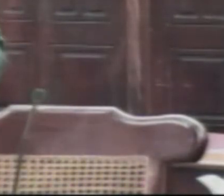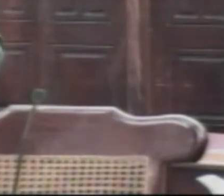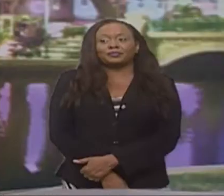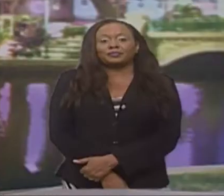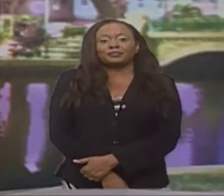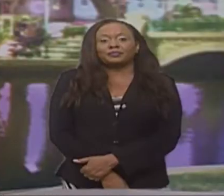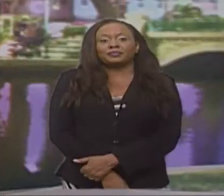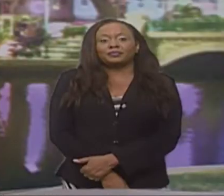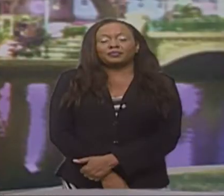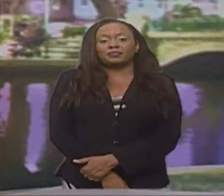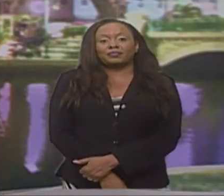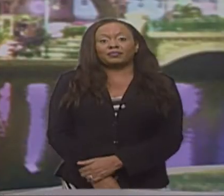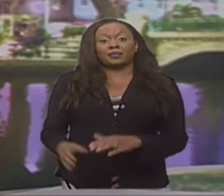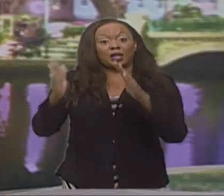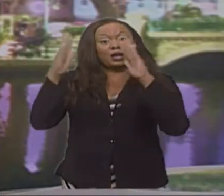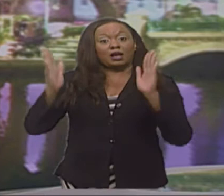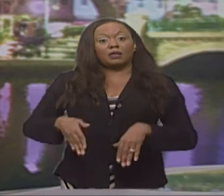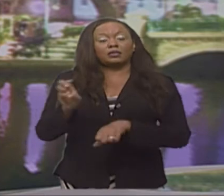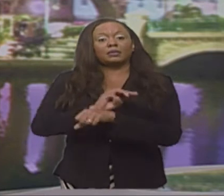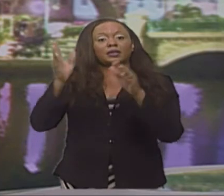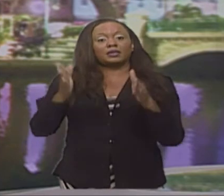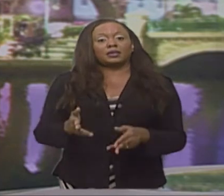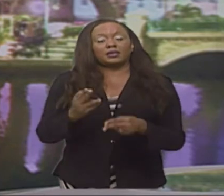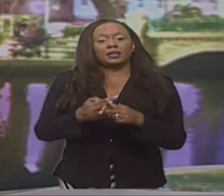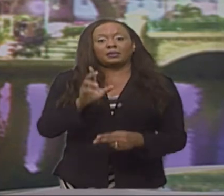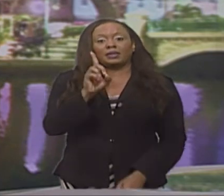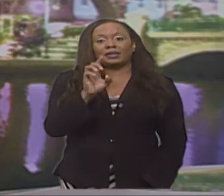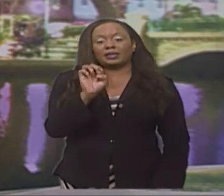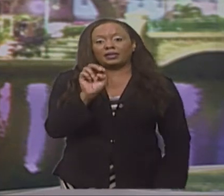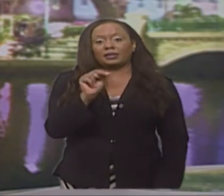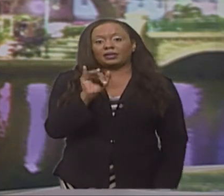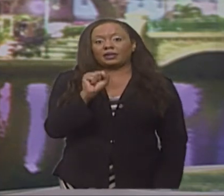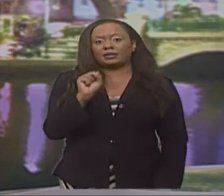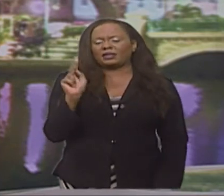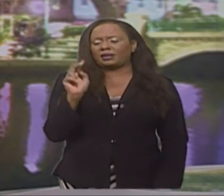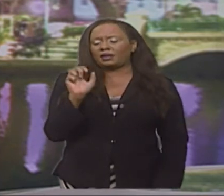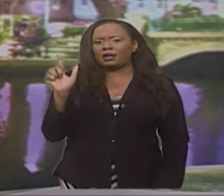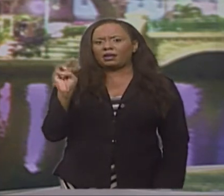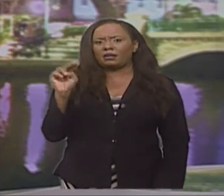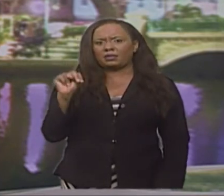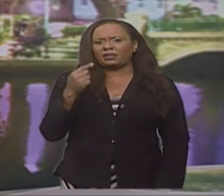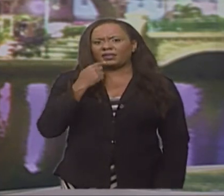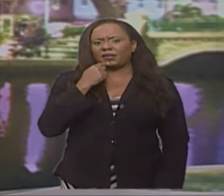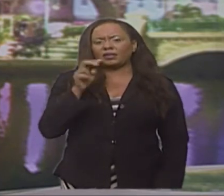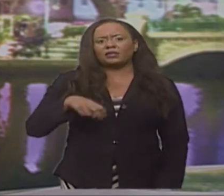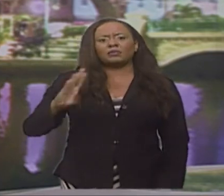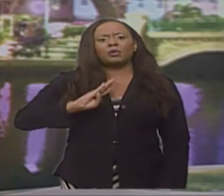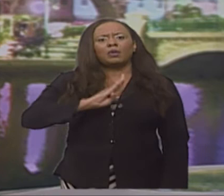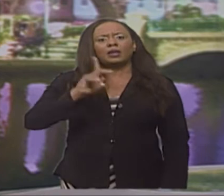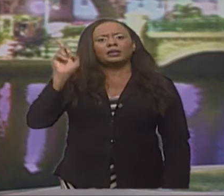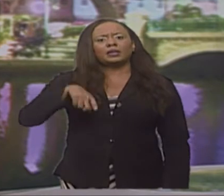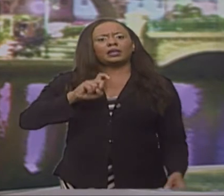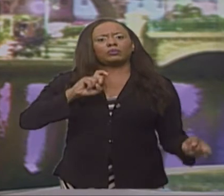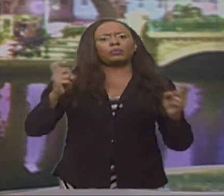now. And Minister of Housing, Denis Kalman, agrees the Transport Board is in need of restructuring. He, however, says